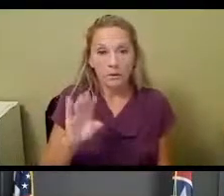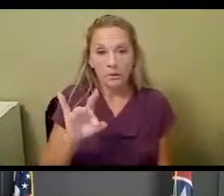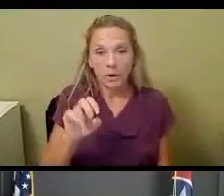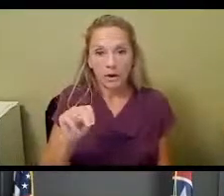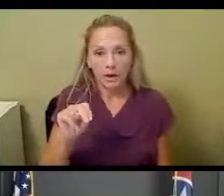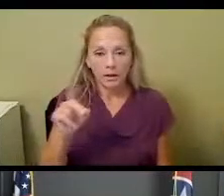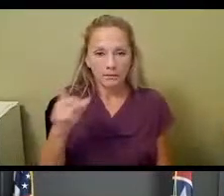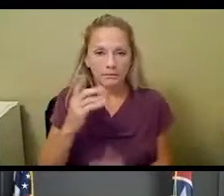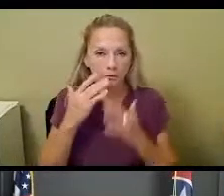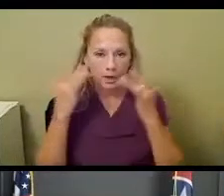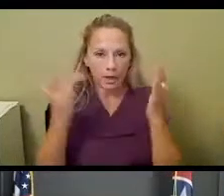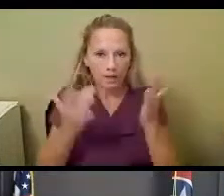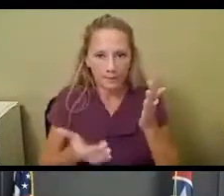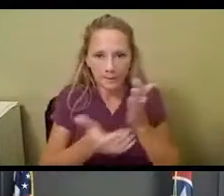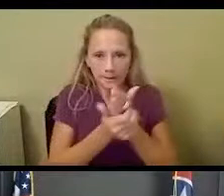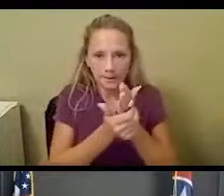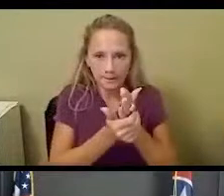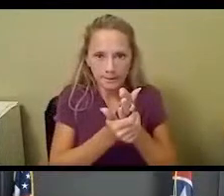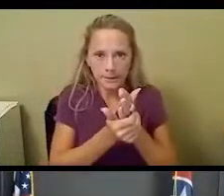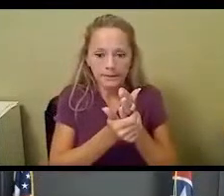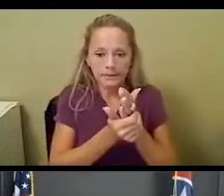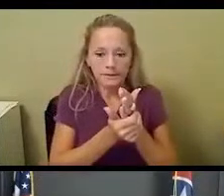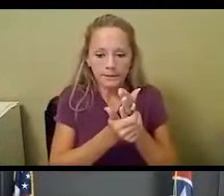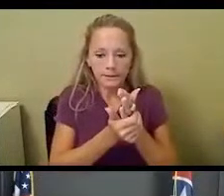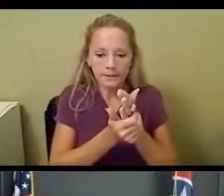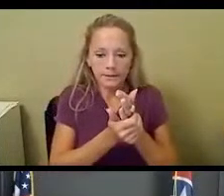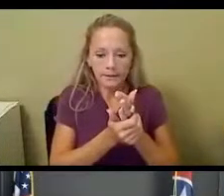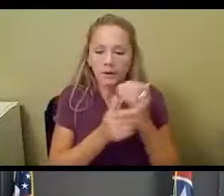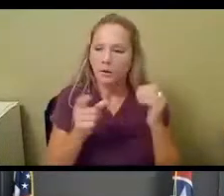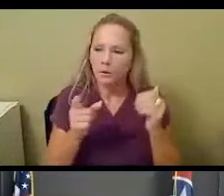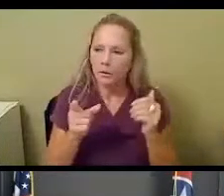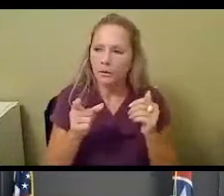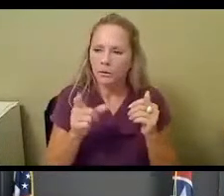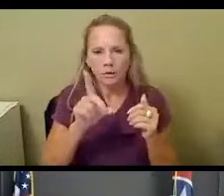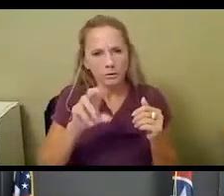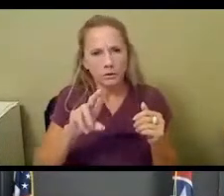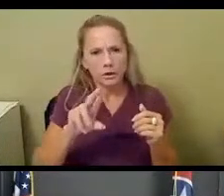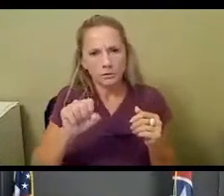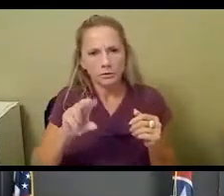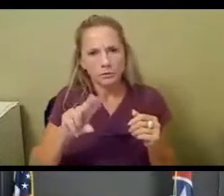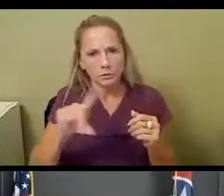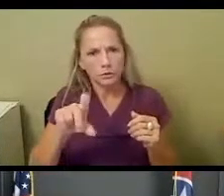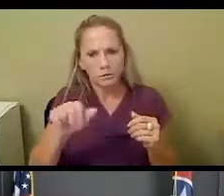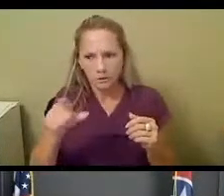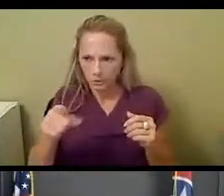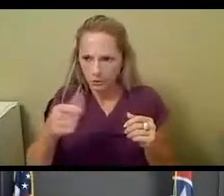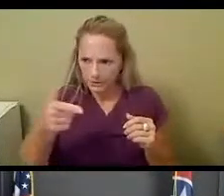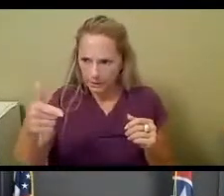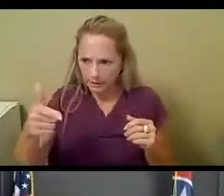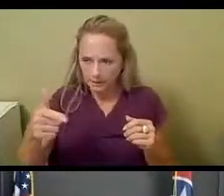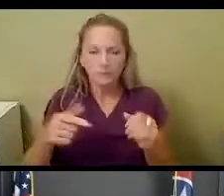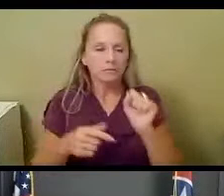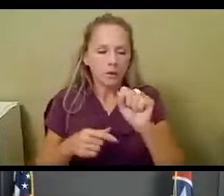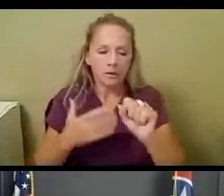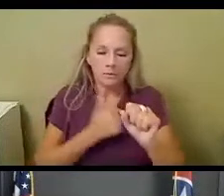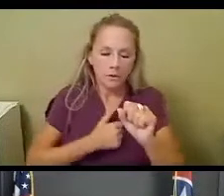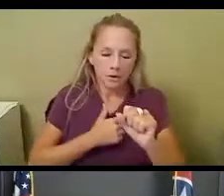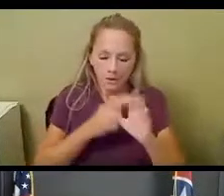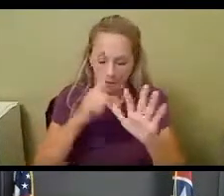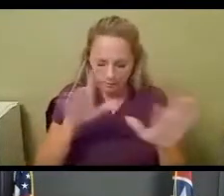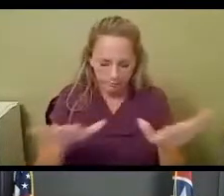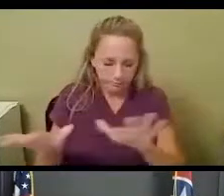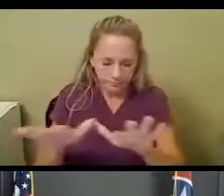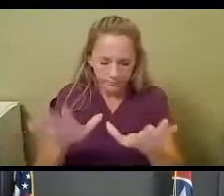amendment. And you did agree, Dr. Souza, to that, did you? Okay, sorry. I got